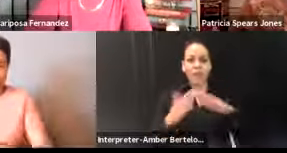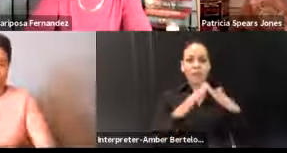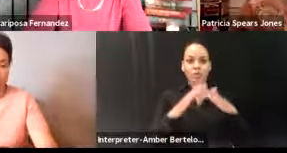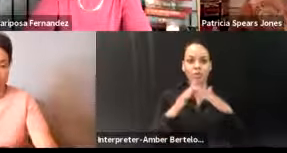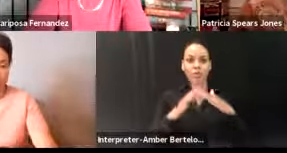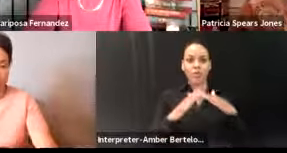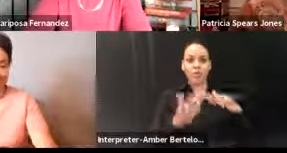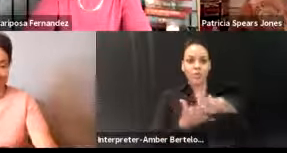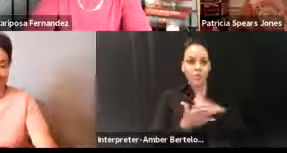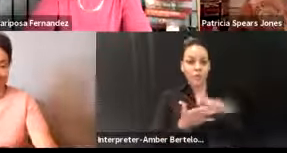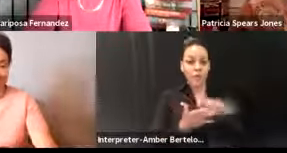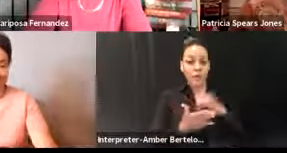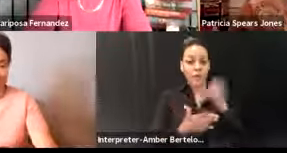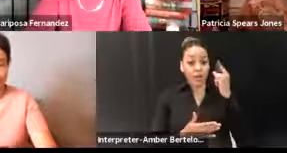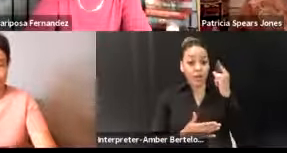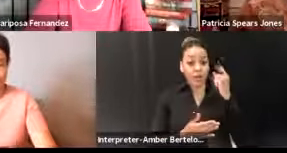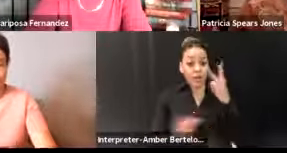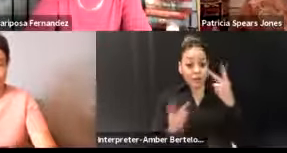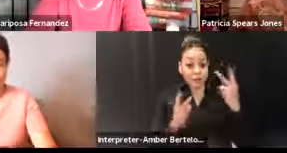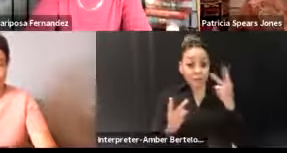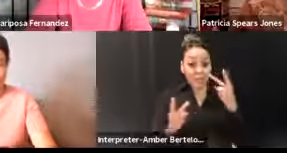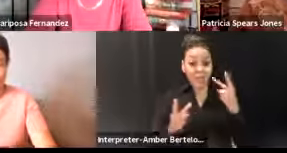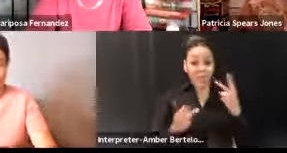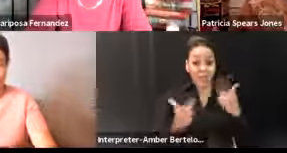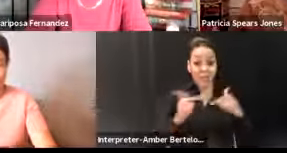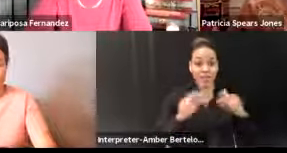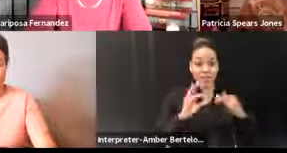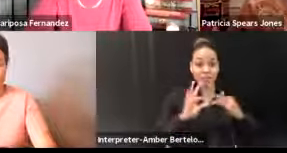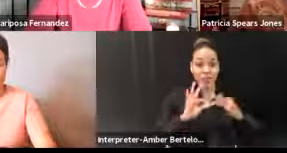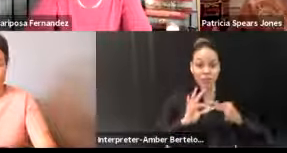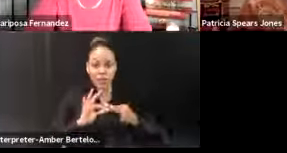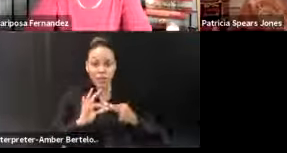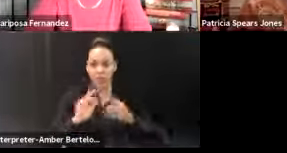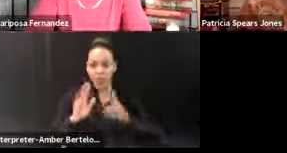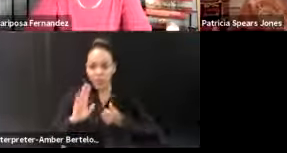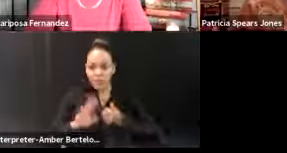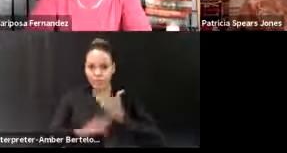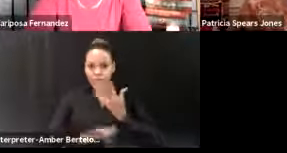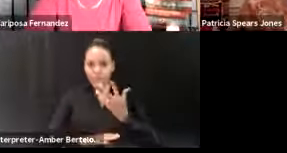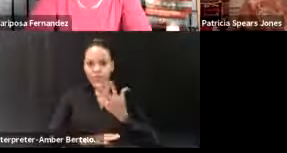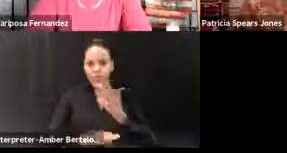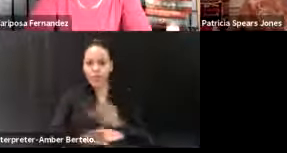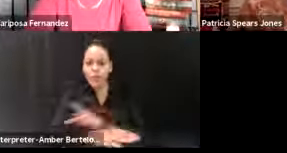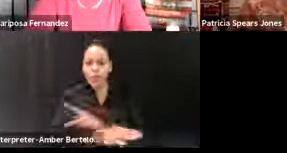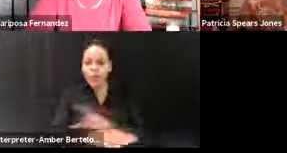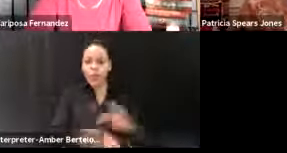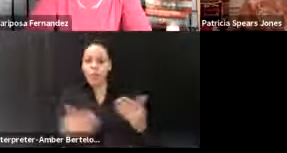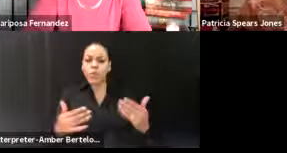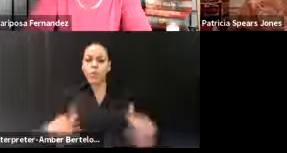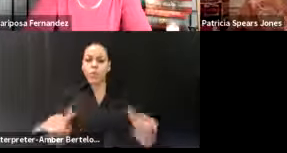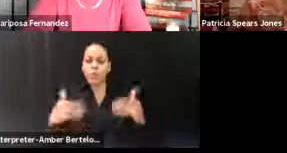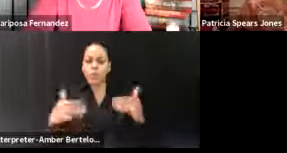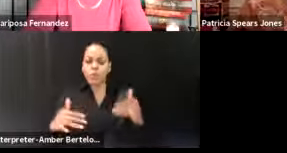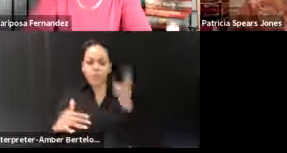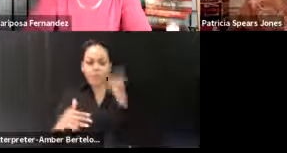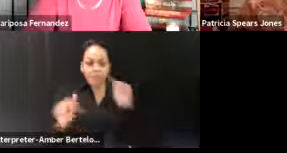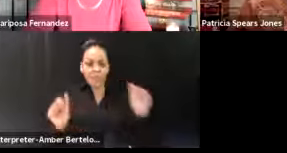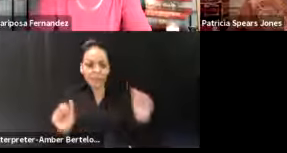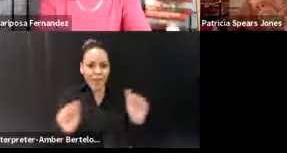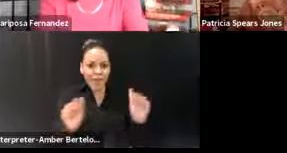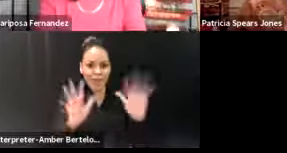when you see them interpret their poems, there's a magic that happens. There's a